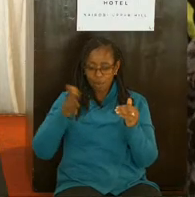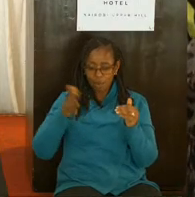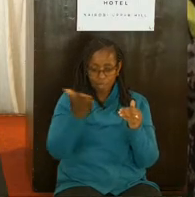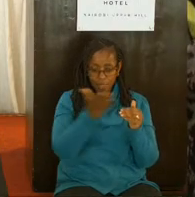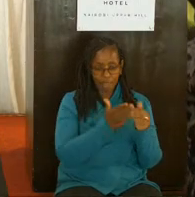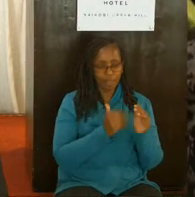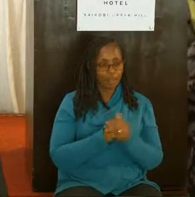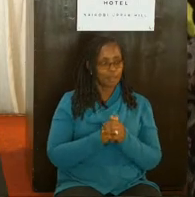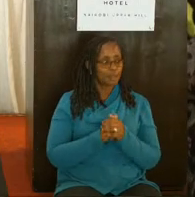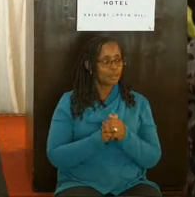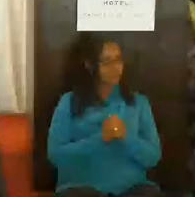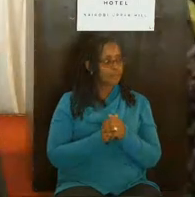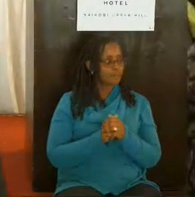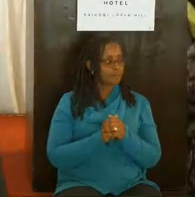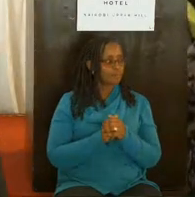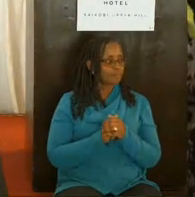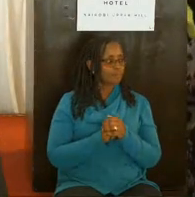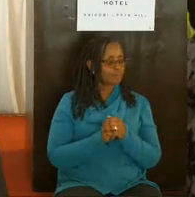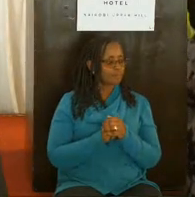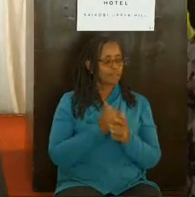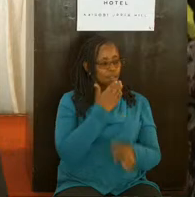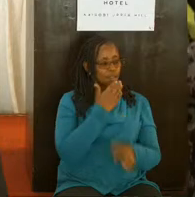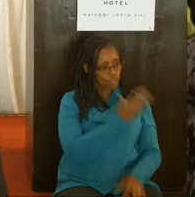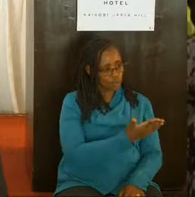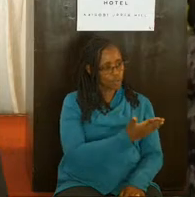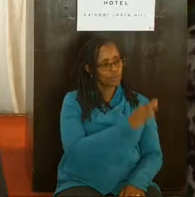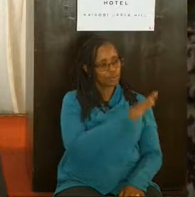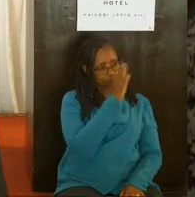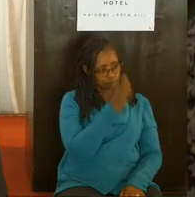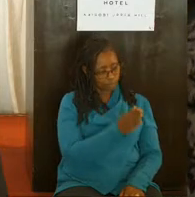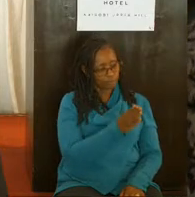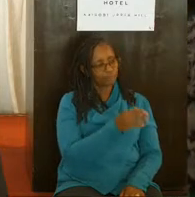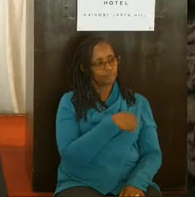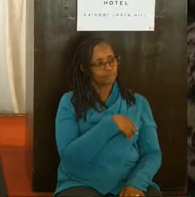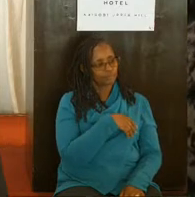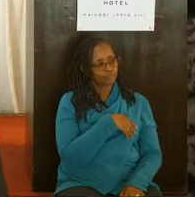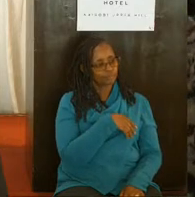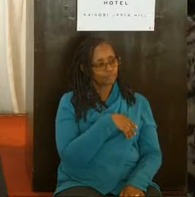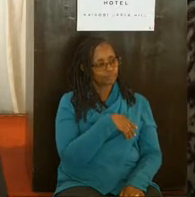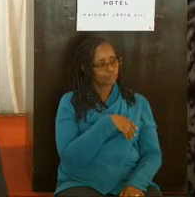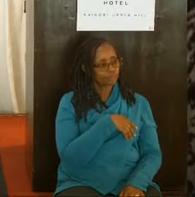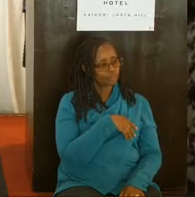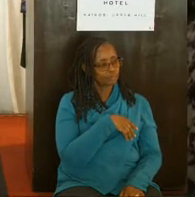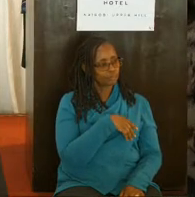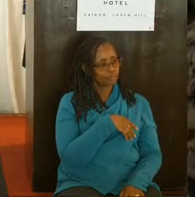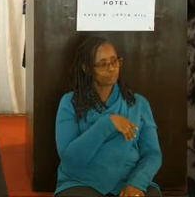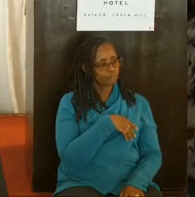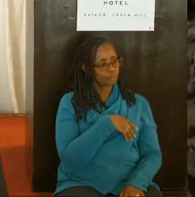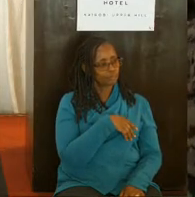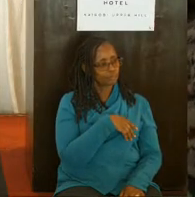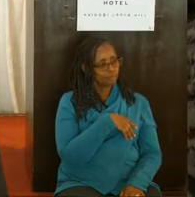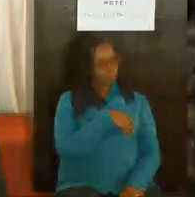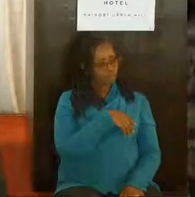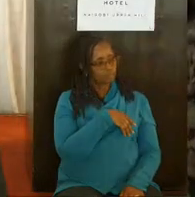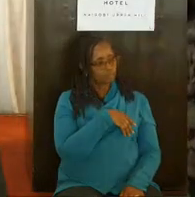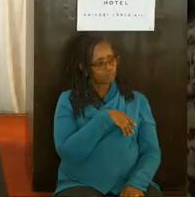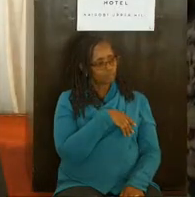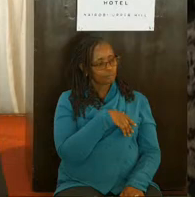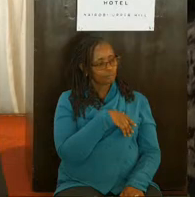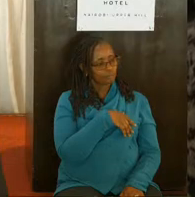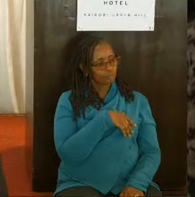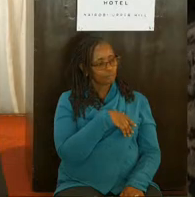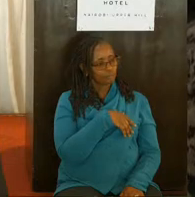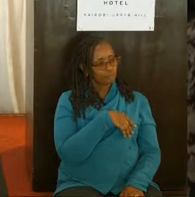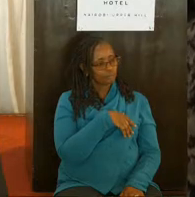them at counties thank you thank you I think we've had two or more now you're going to the second question but he's had you got him